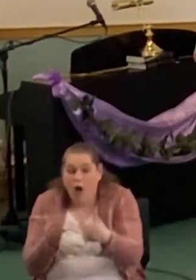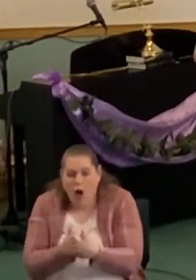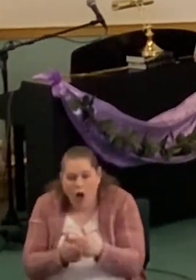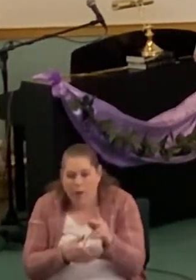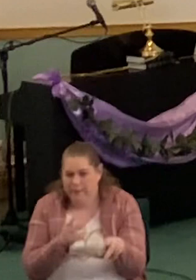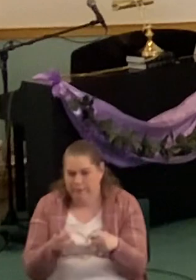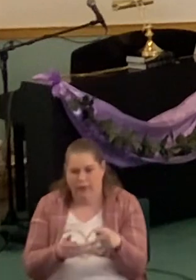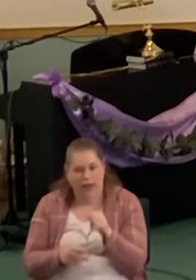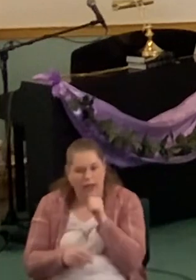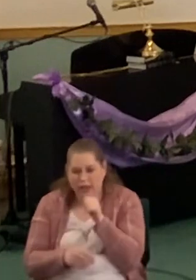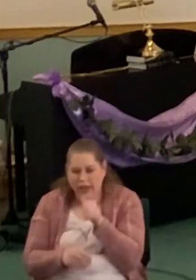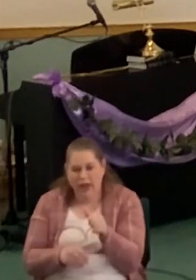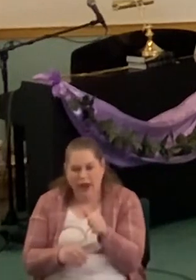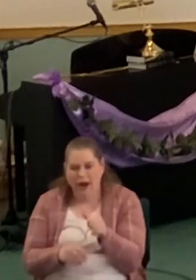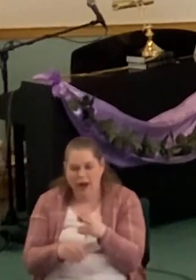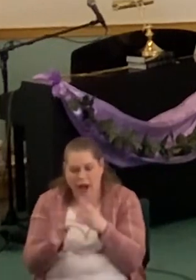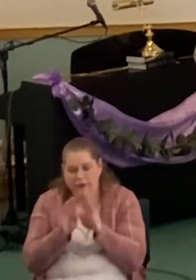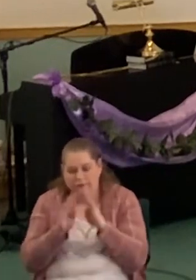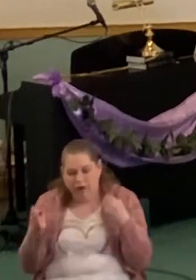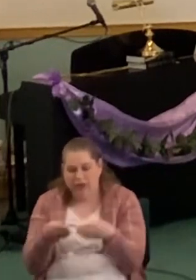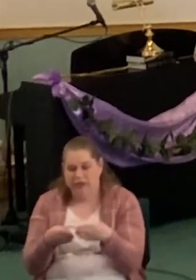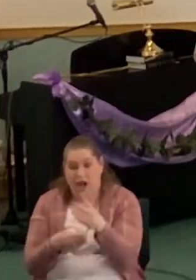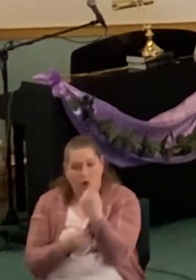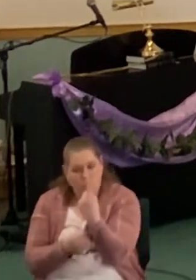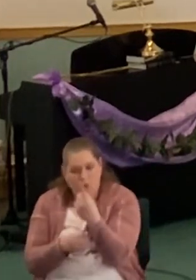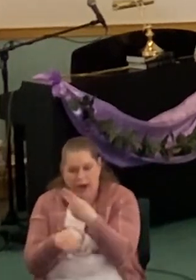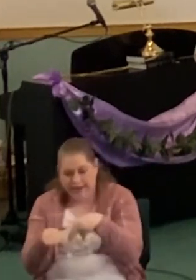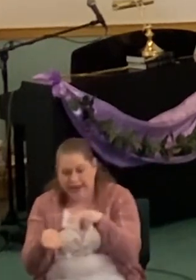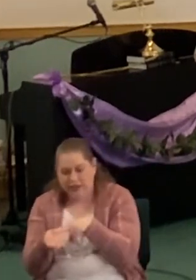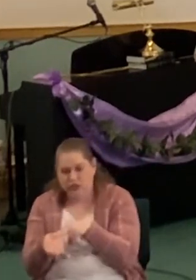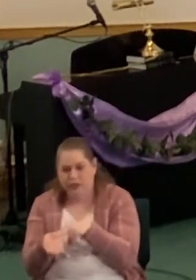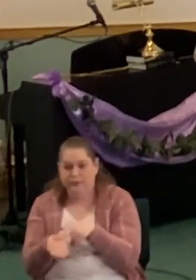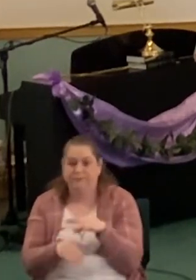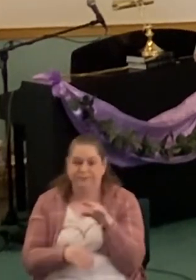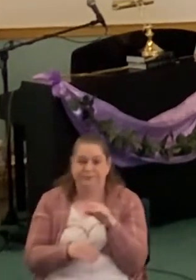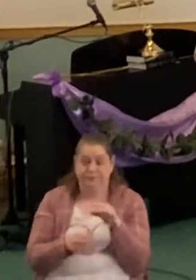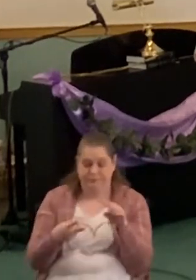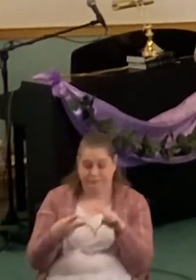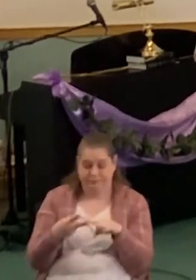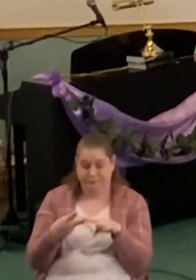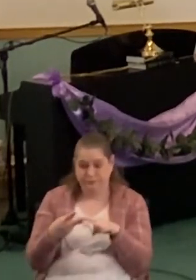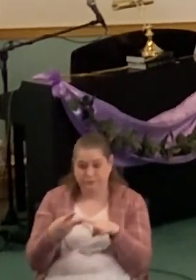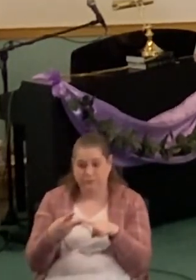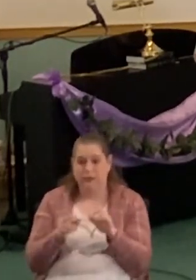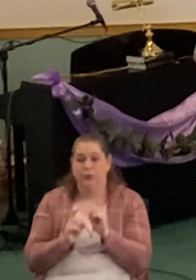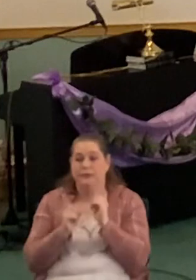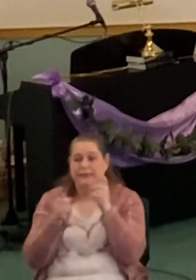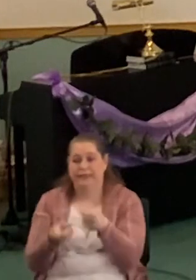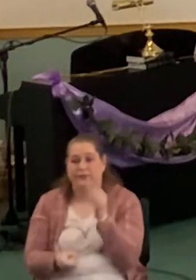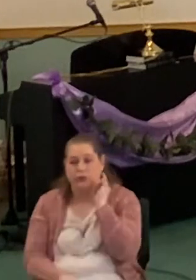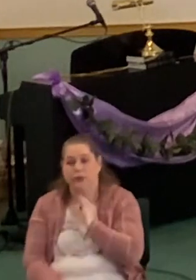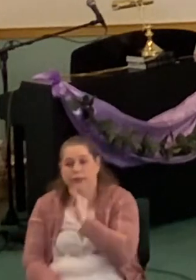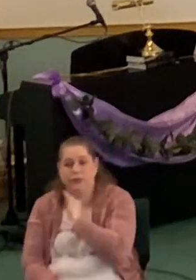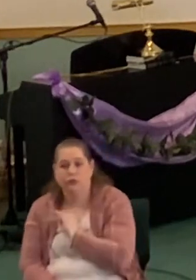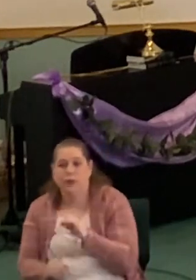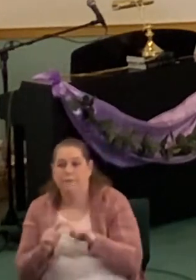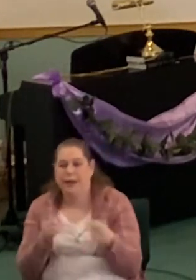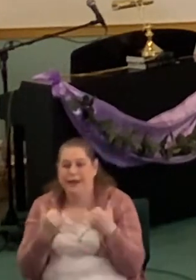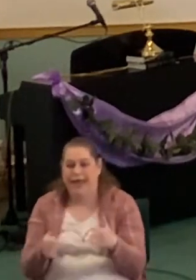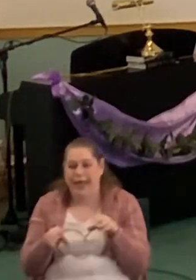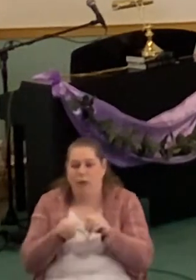nation. And two, it was given to Israel as a sample, but now he interacts to all